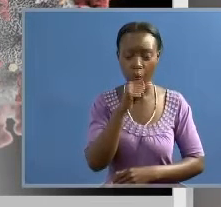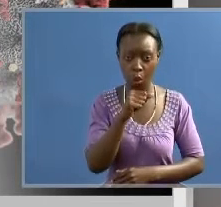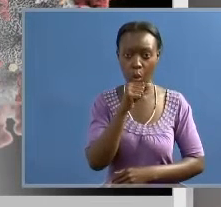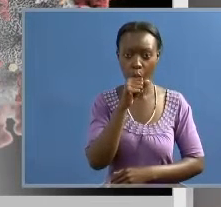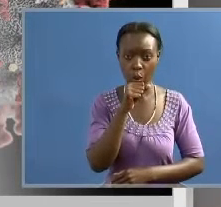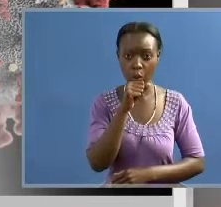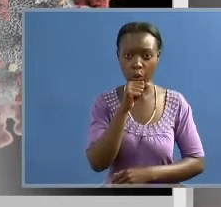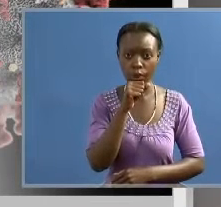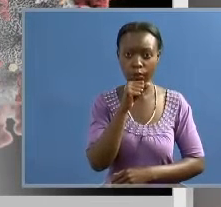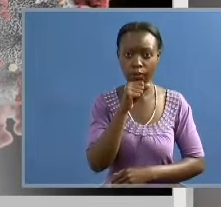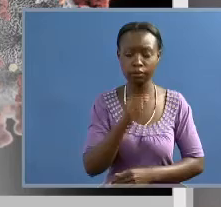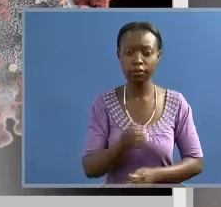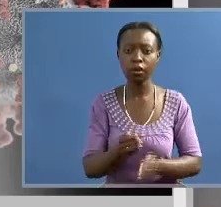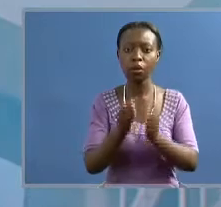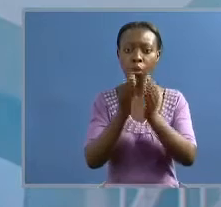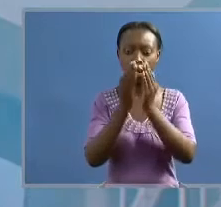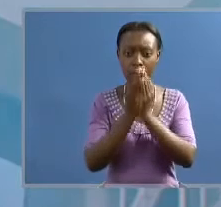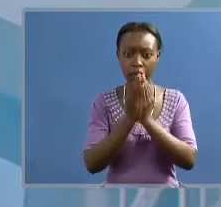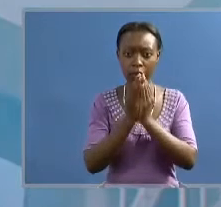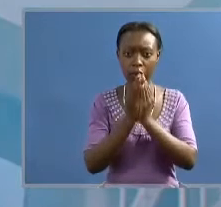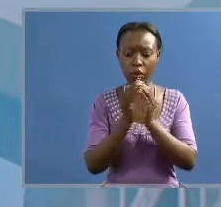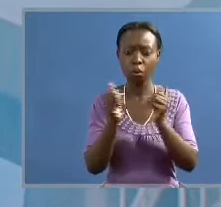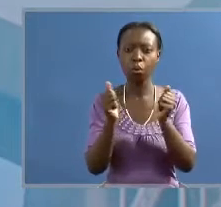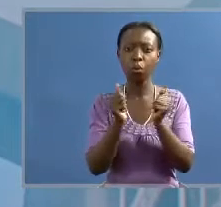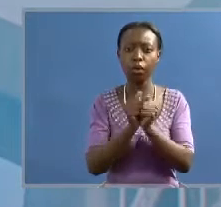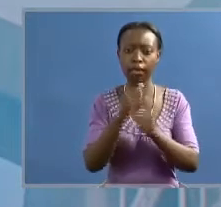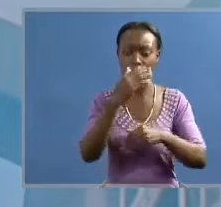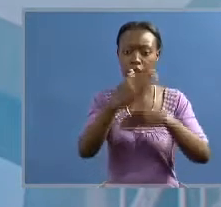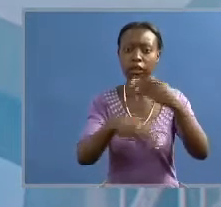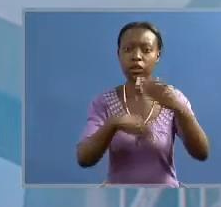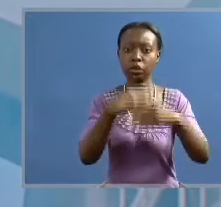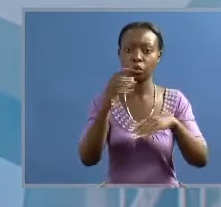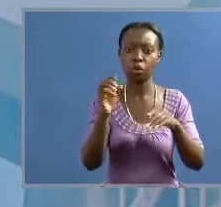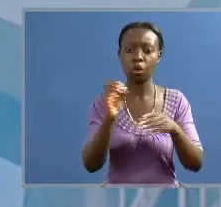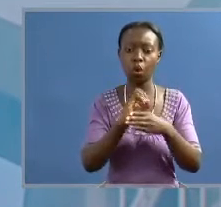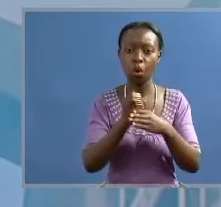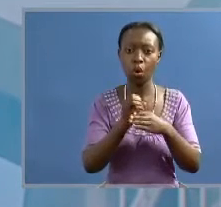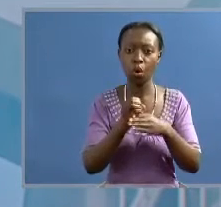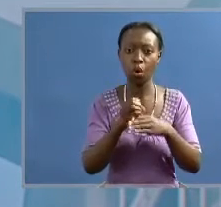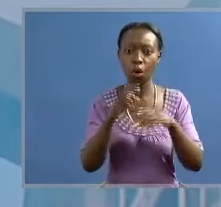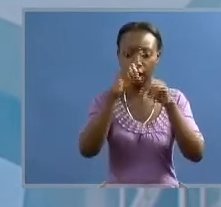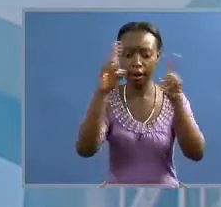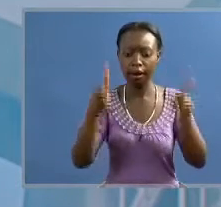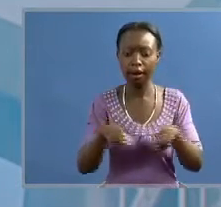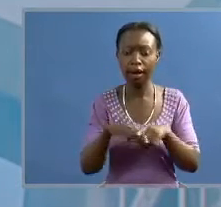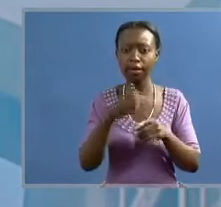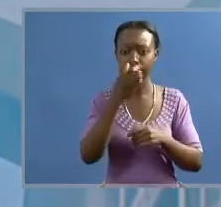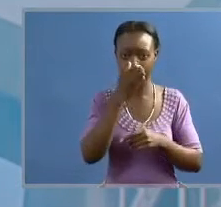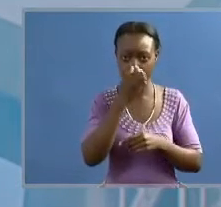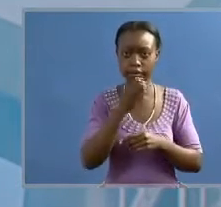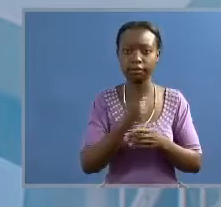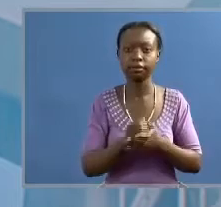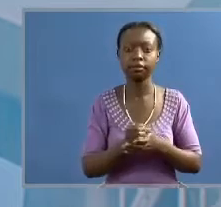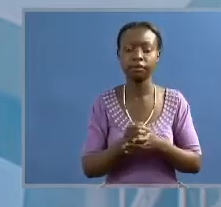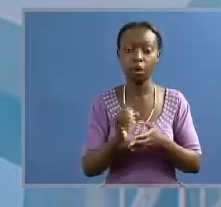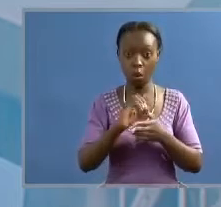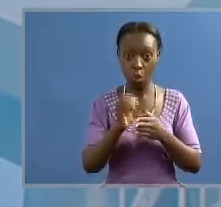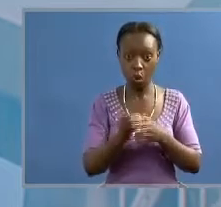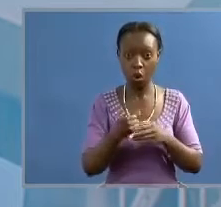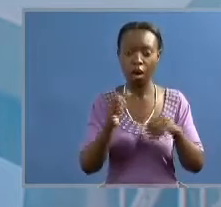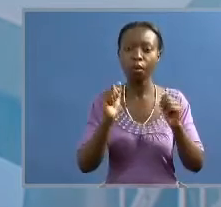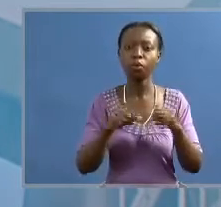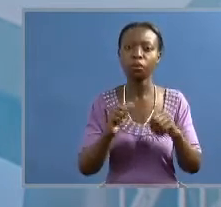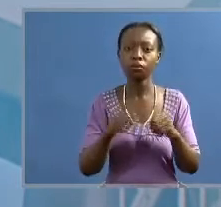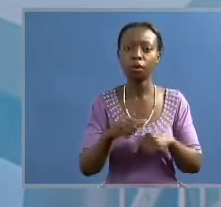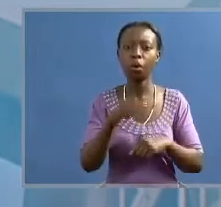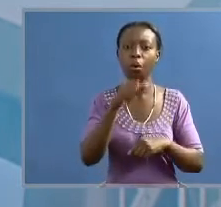we cover our mouth either with tissue or handkerchief. Or we can cough